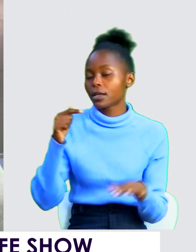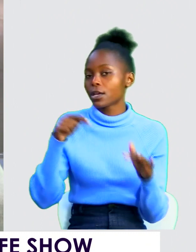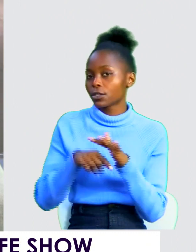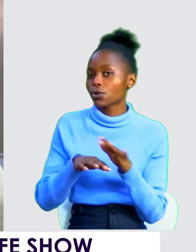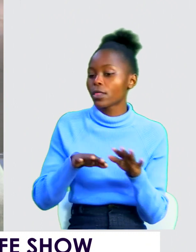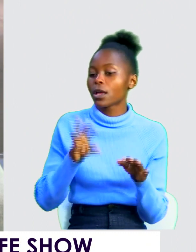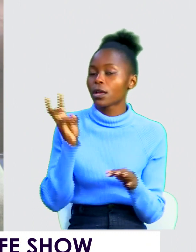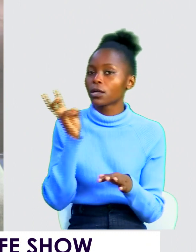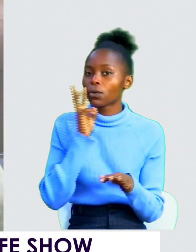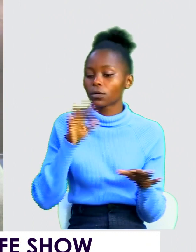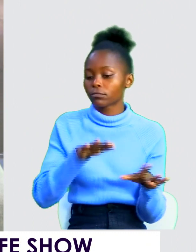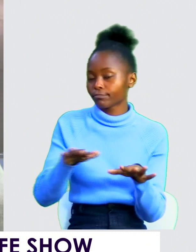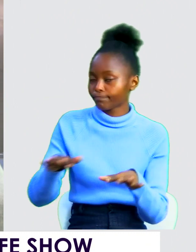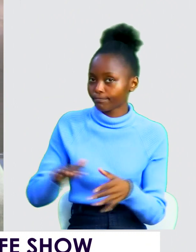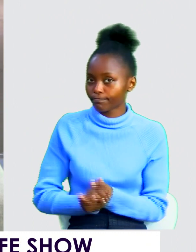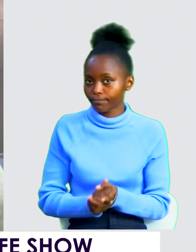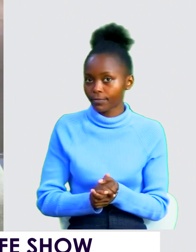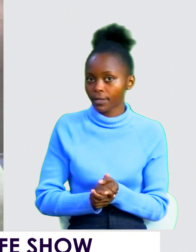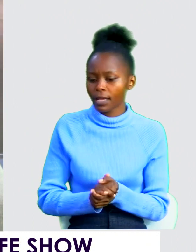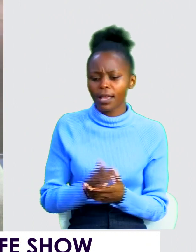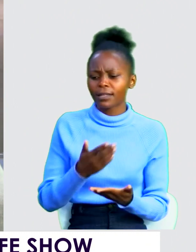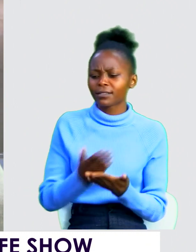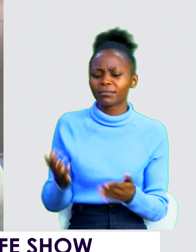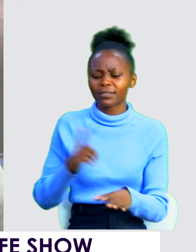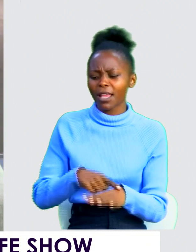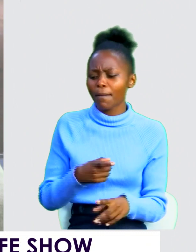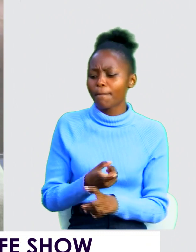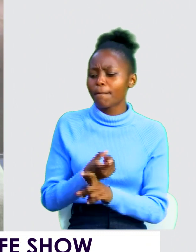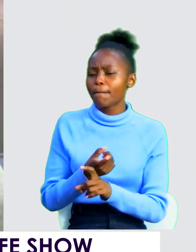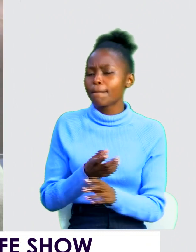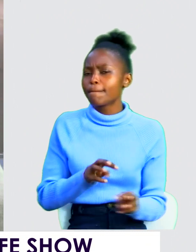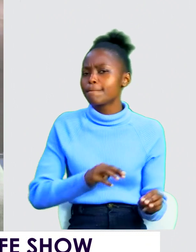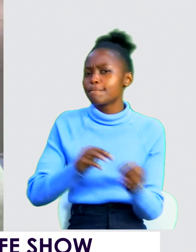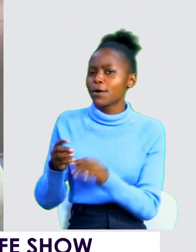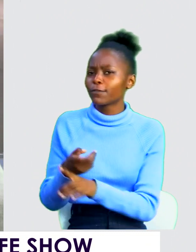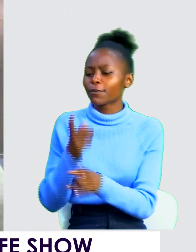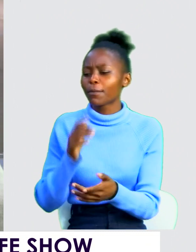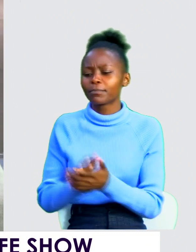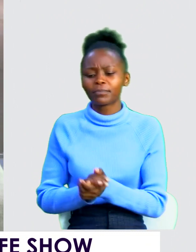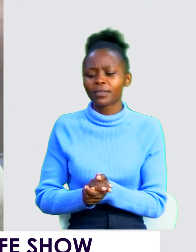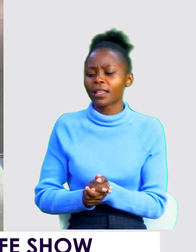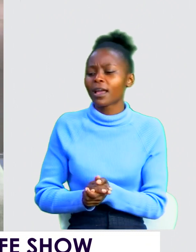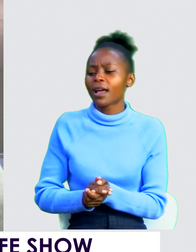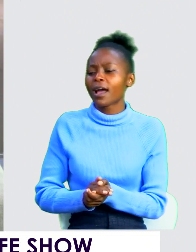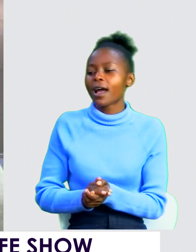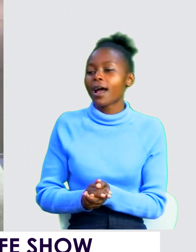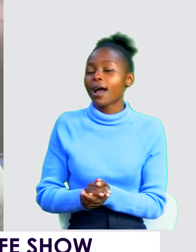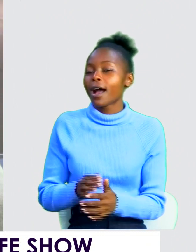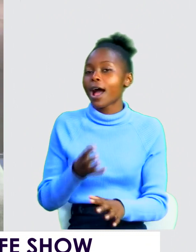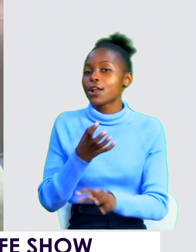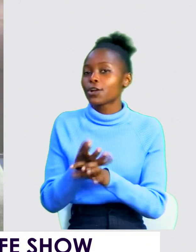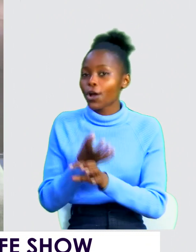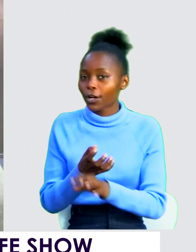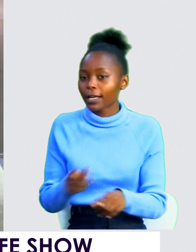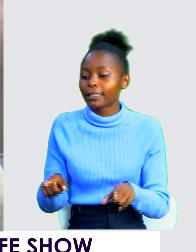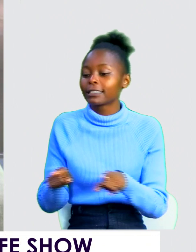Sometimes you jump from the frying pan into the fire. Sometimes you move from a rock to a hard place. They